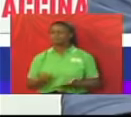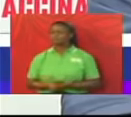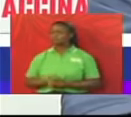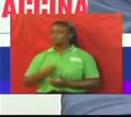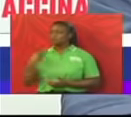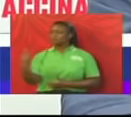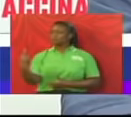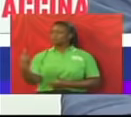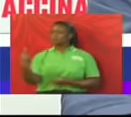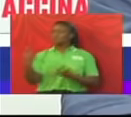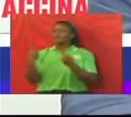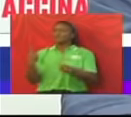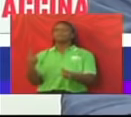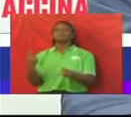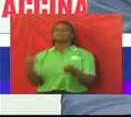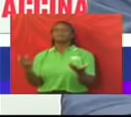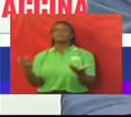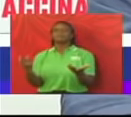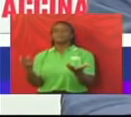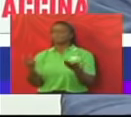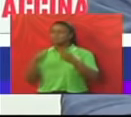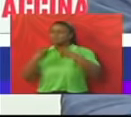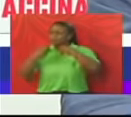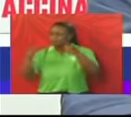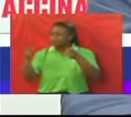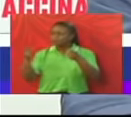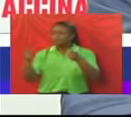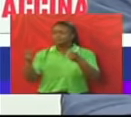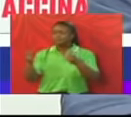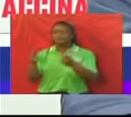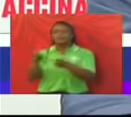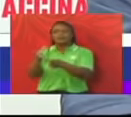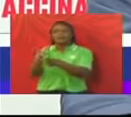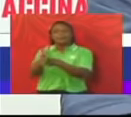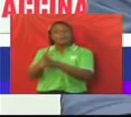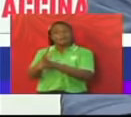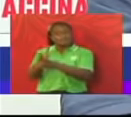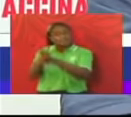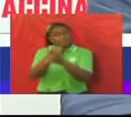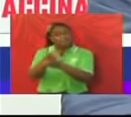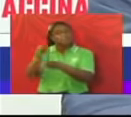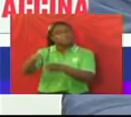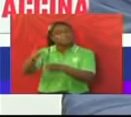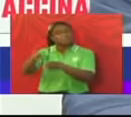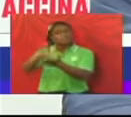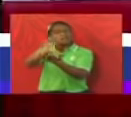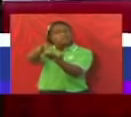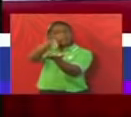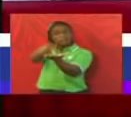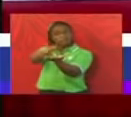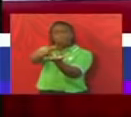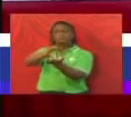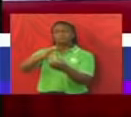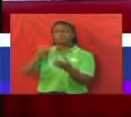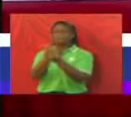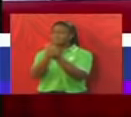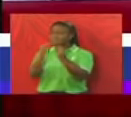an allergic reaction was handled within the context of the health system quite successfully.